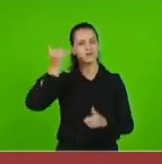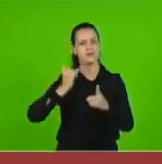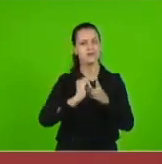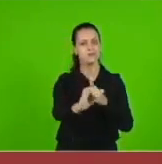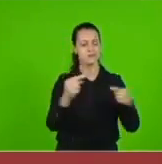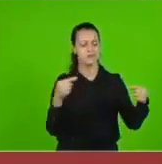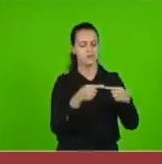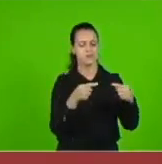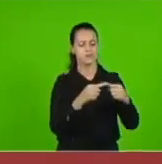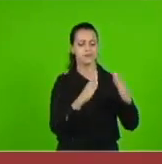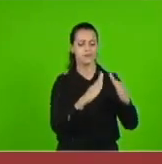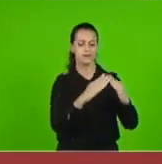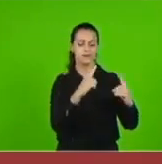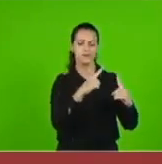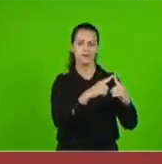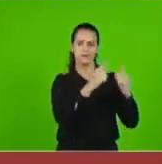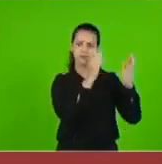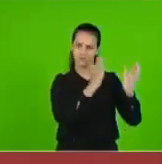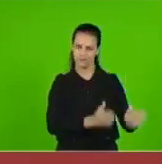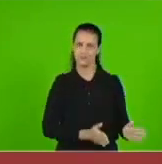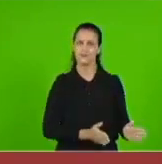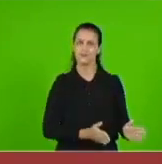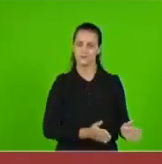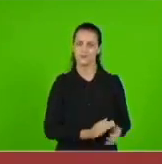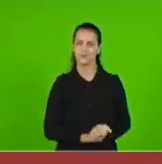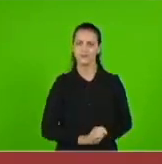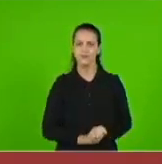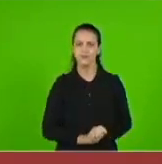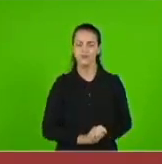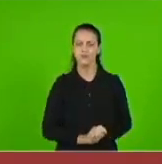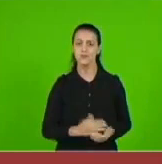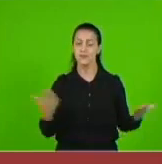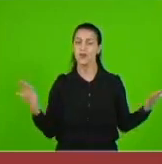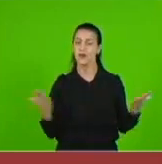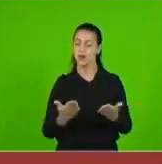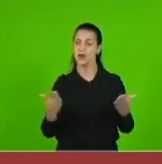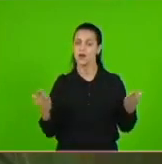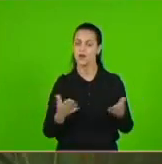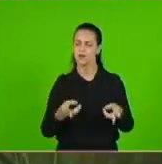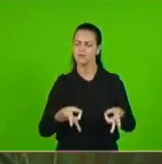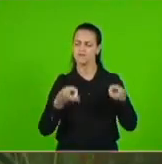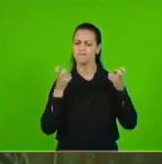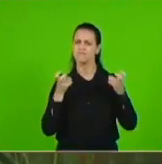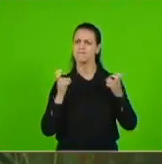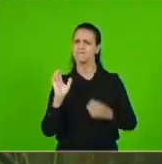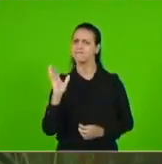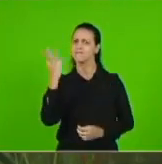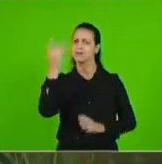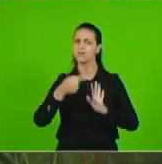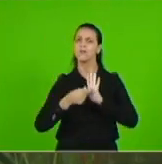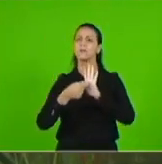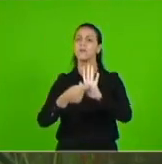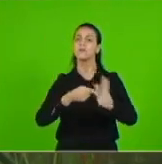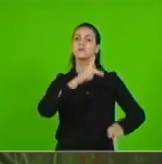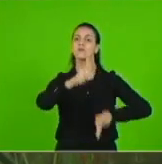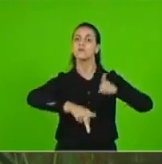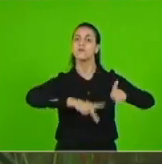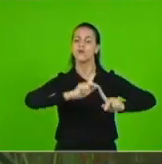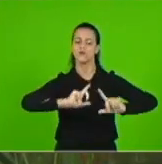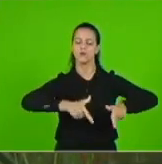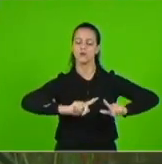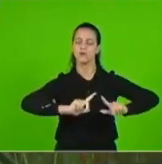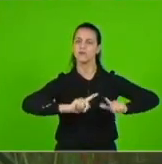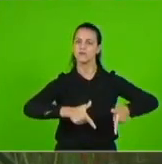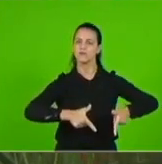the prophetic signs related to the Church of Christ. Now we will see the signs related